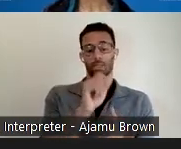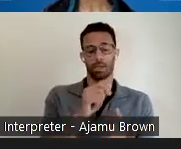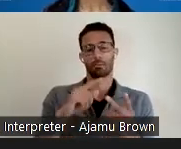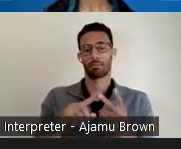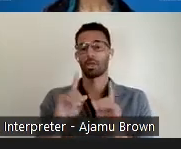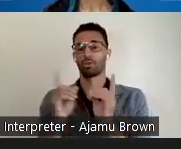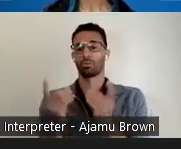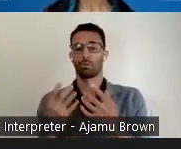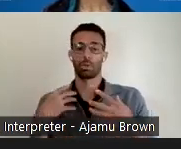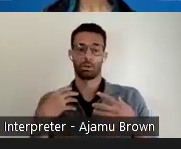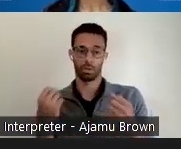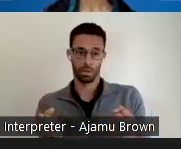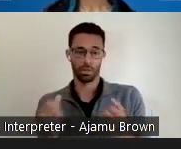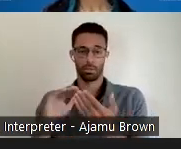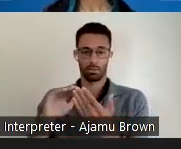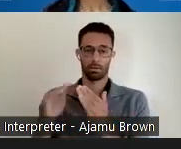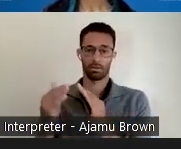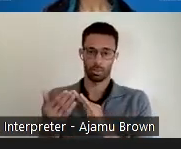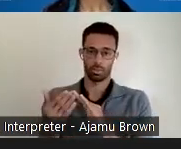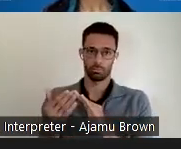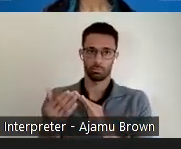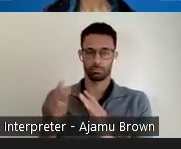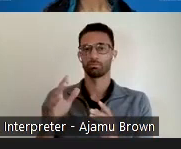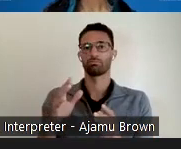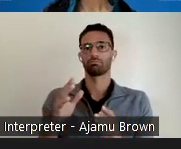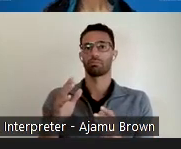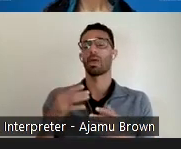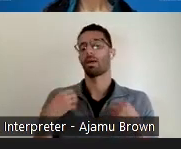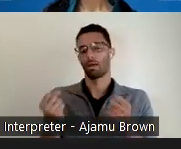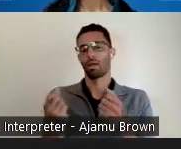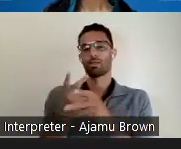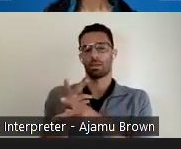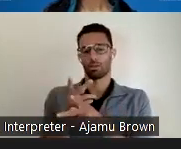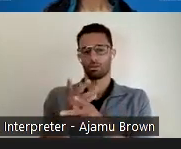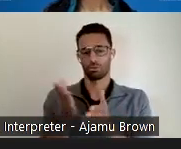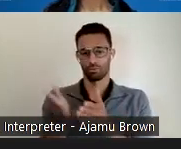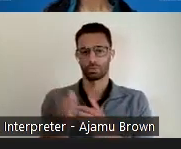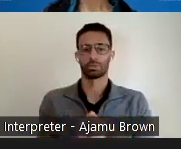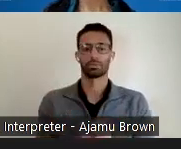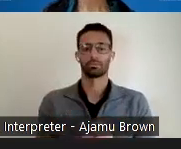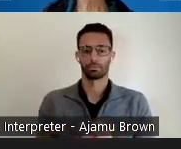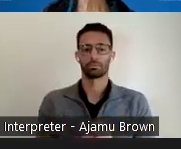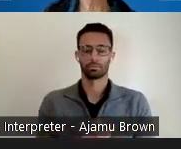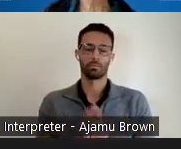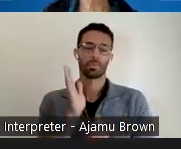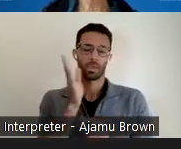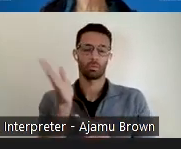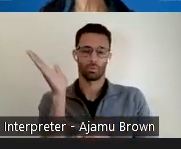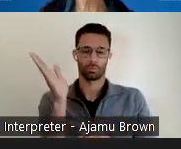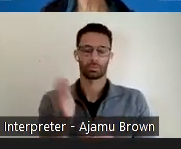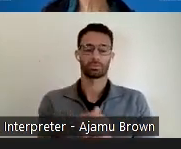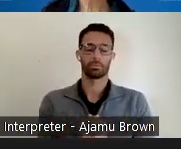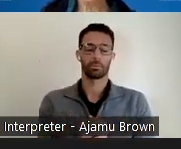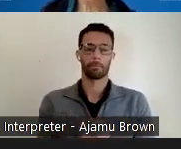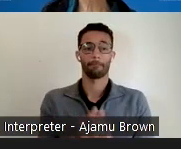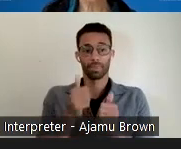of Health and Healthcare Services will be presenting on that. And on each of these, you can see